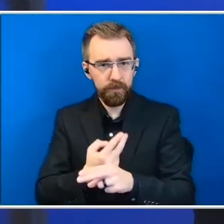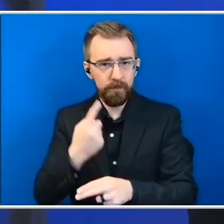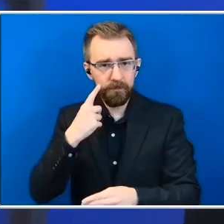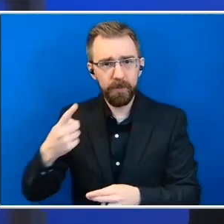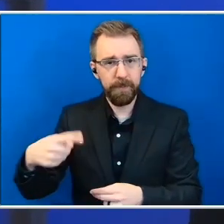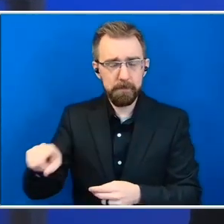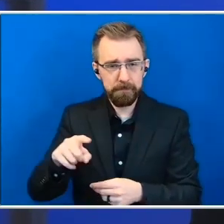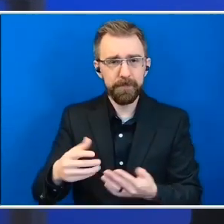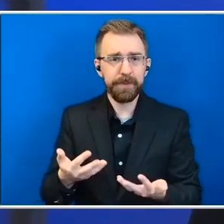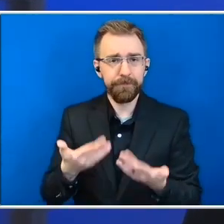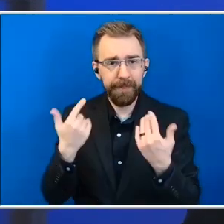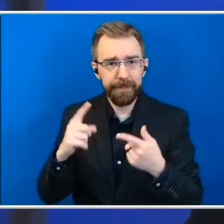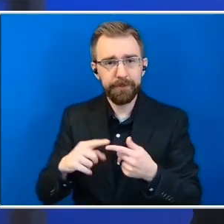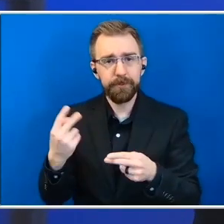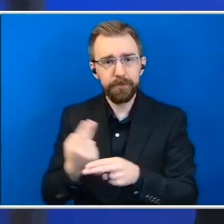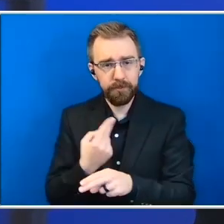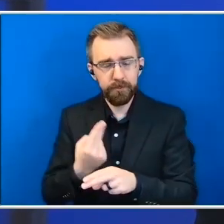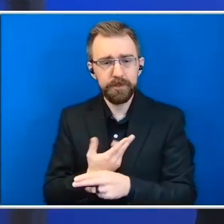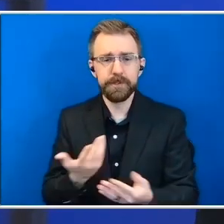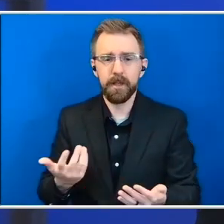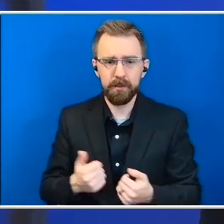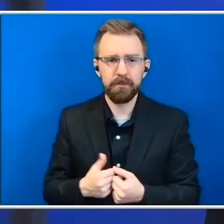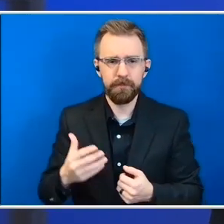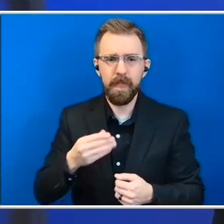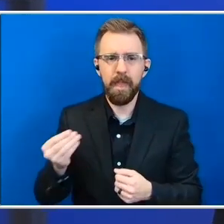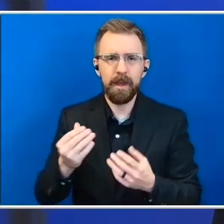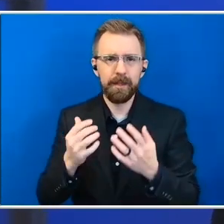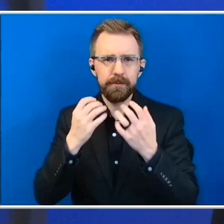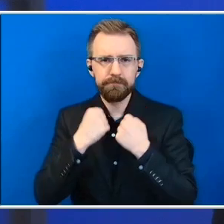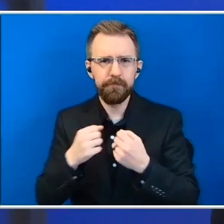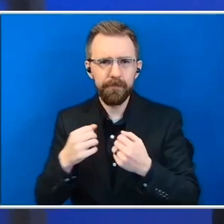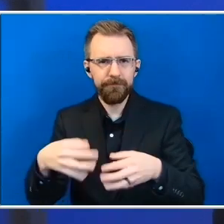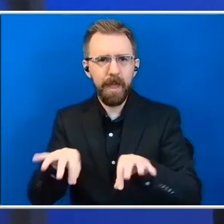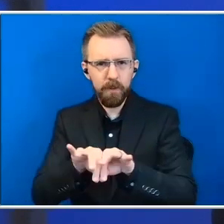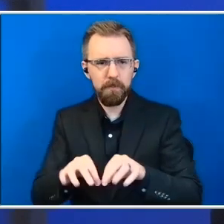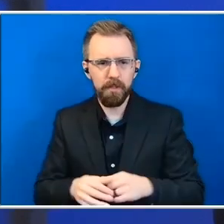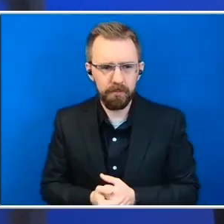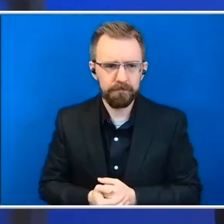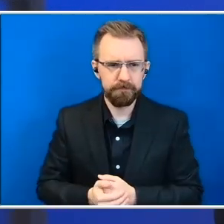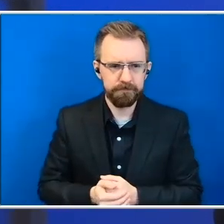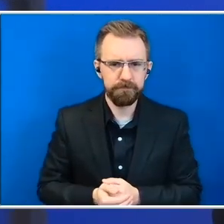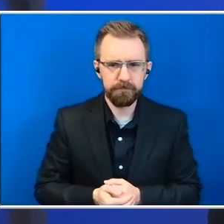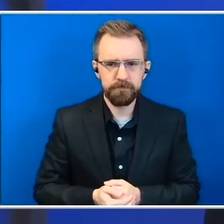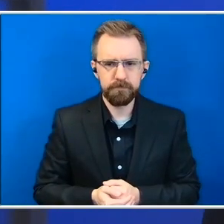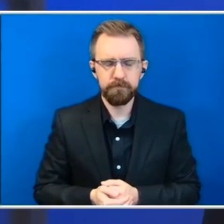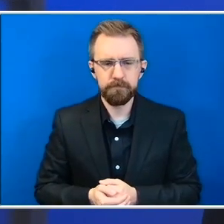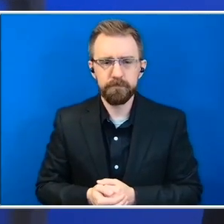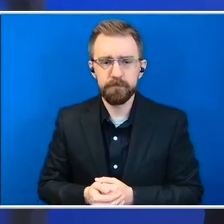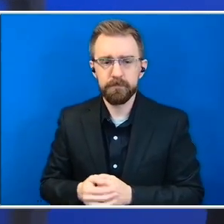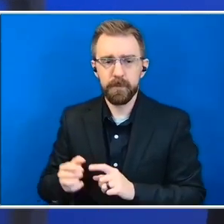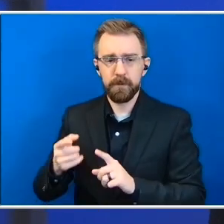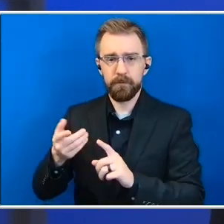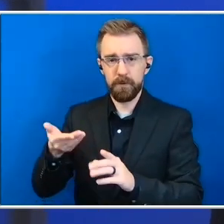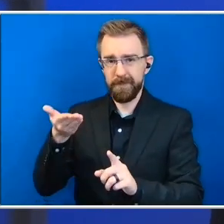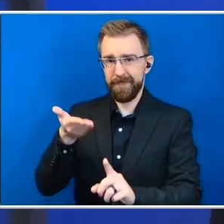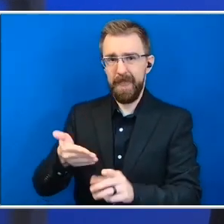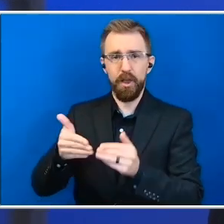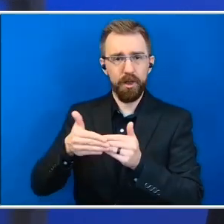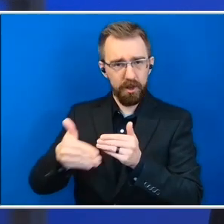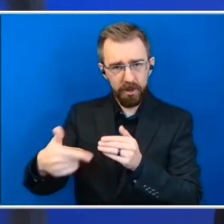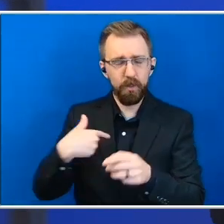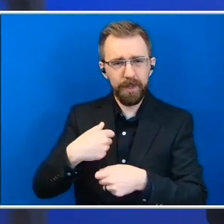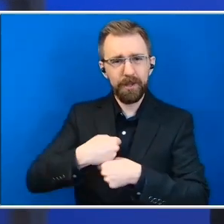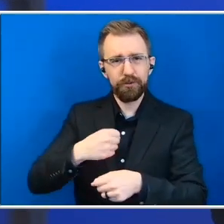to use, and it's valuable. And from then on, we created this 6-month